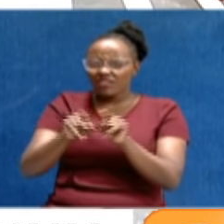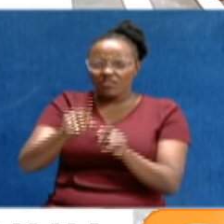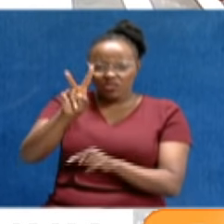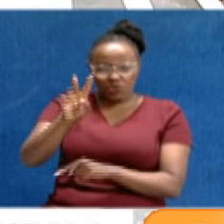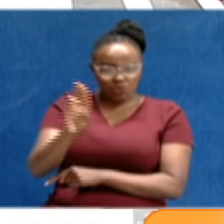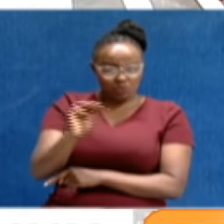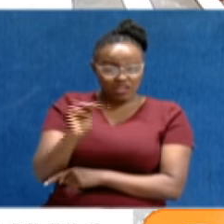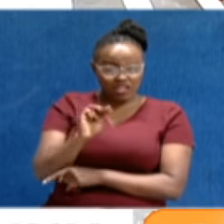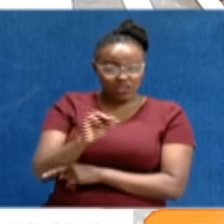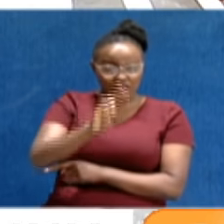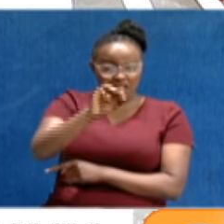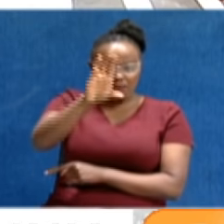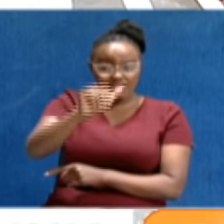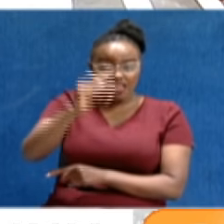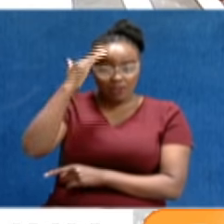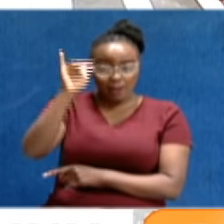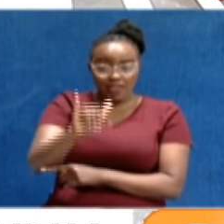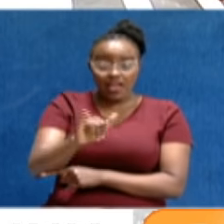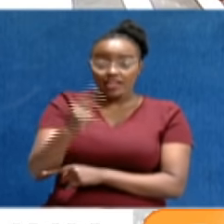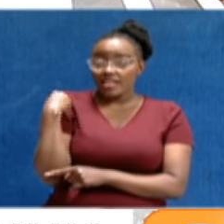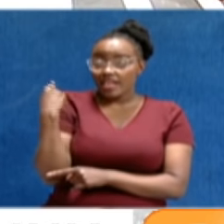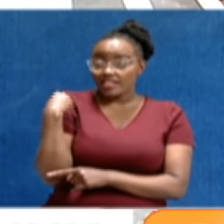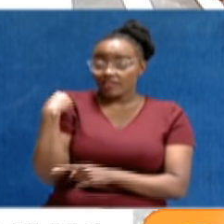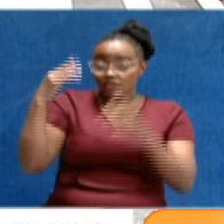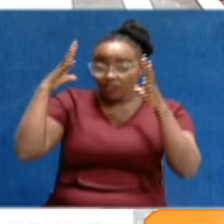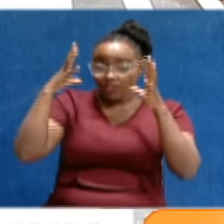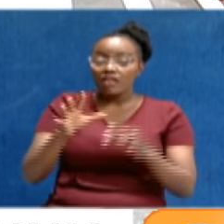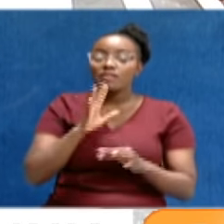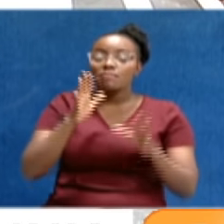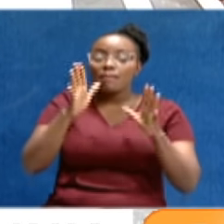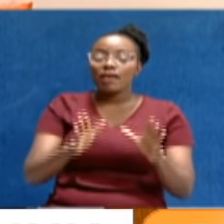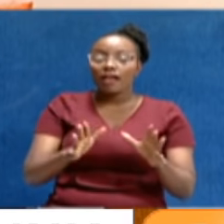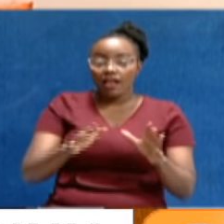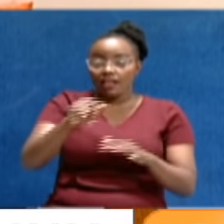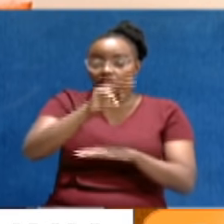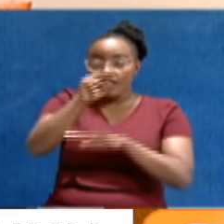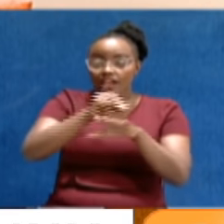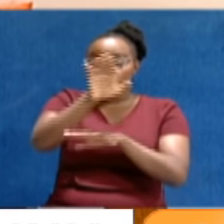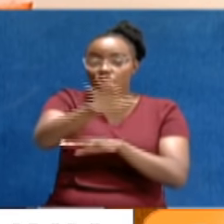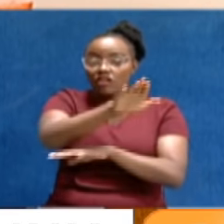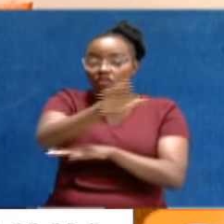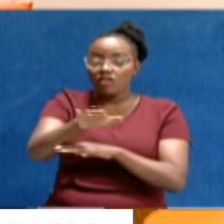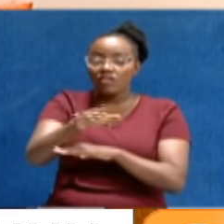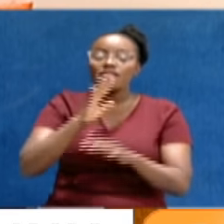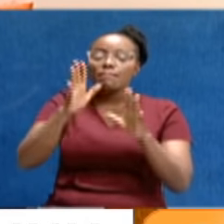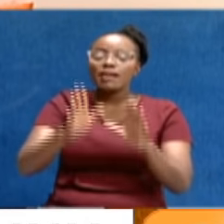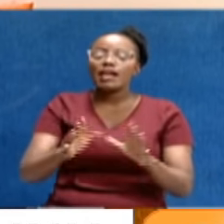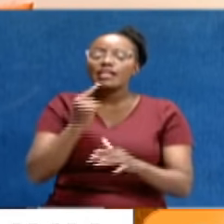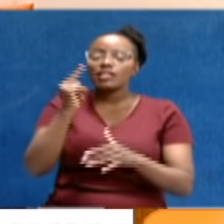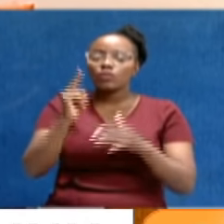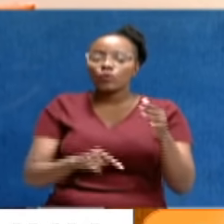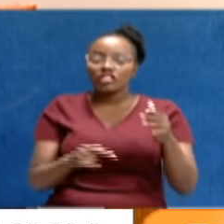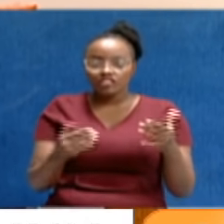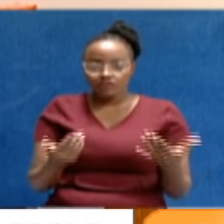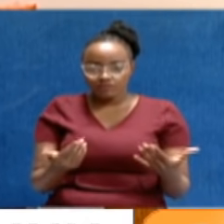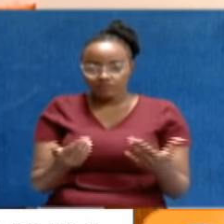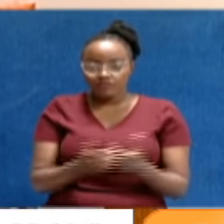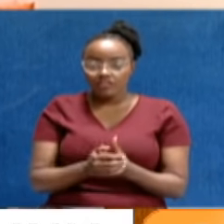per MCA. Jeff, can I say this? Remember? Yesterday, in the ruling of the Speaker in the House, the Speaker categorically